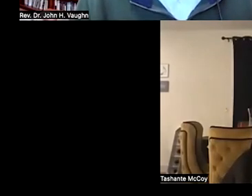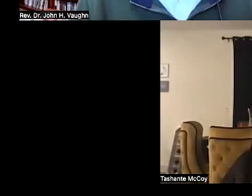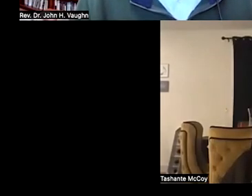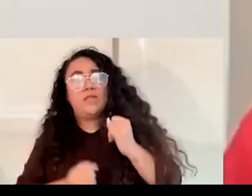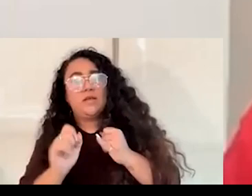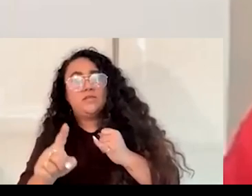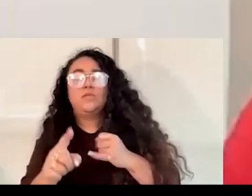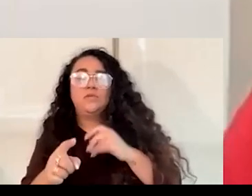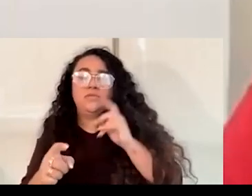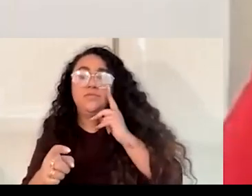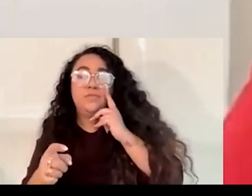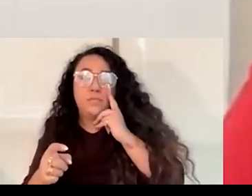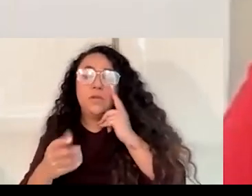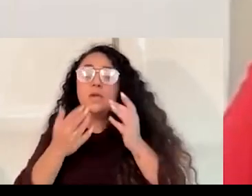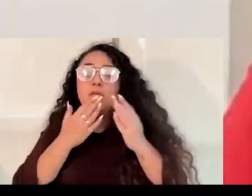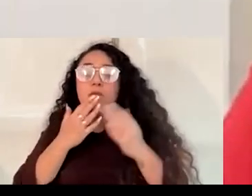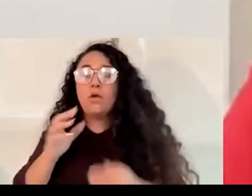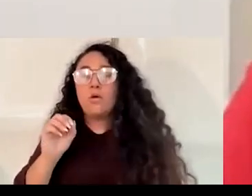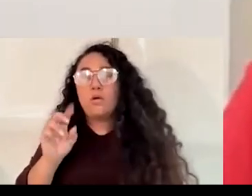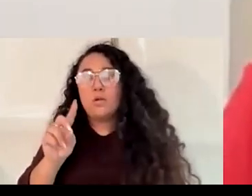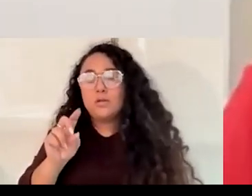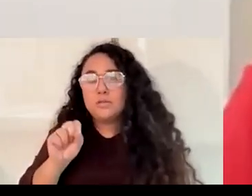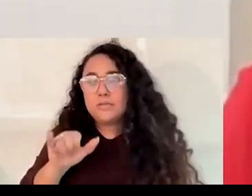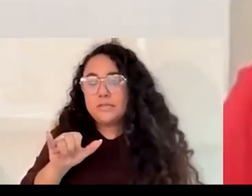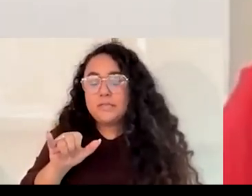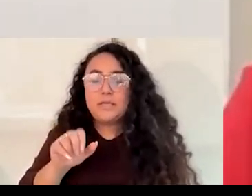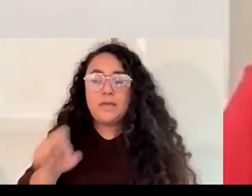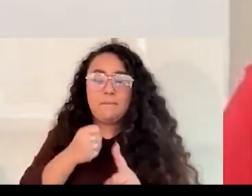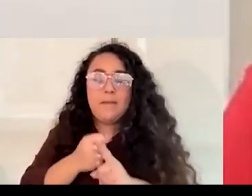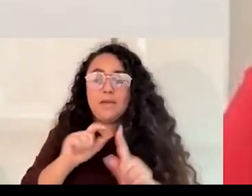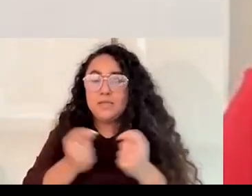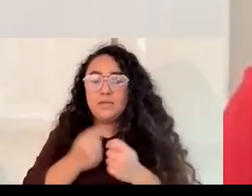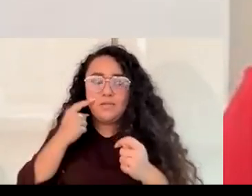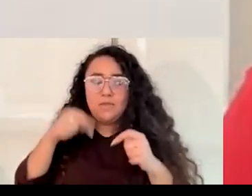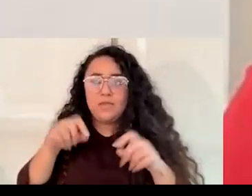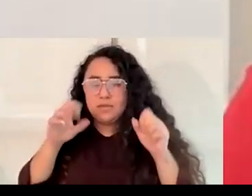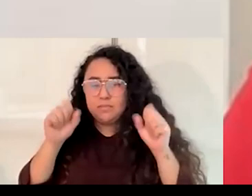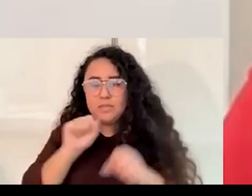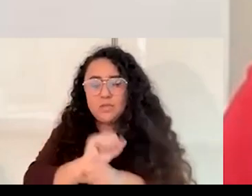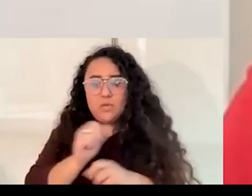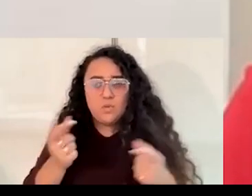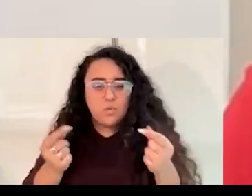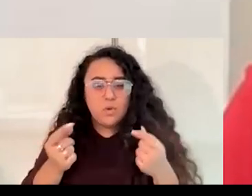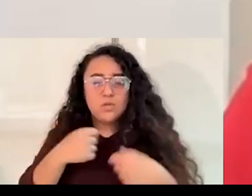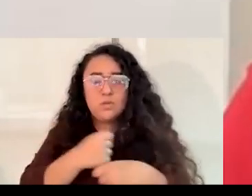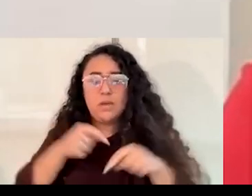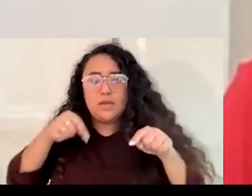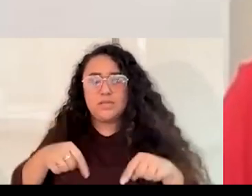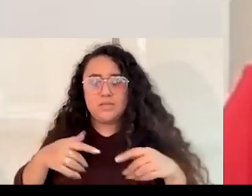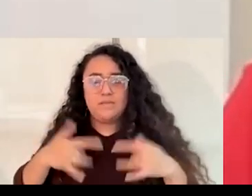that I want to thank the Odyssey Impact team for the incredible work they did to make this